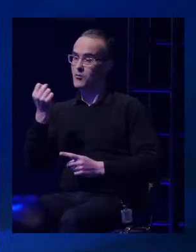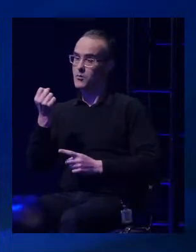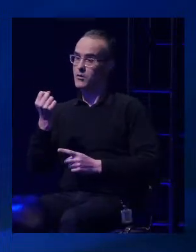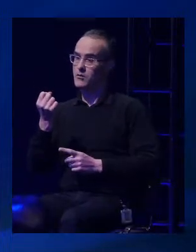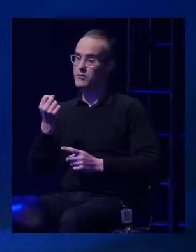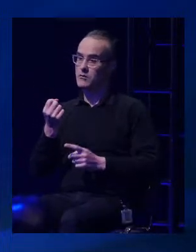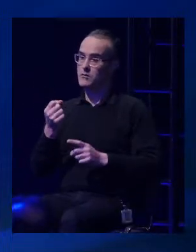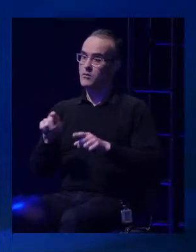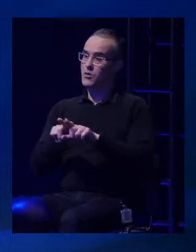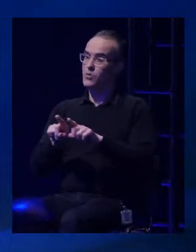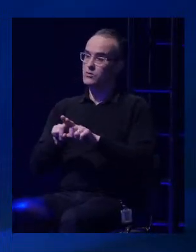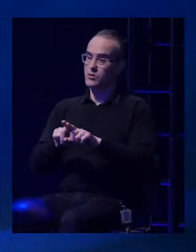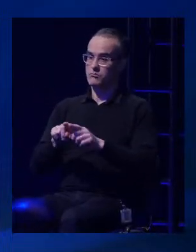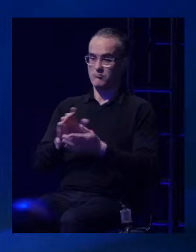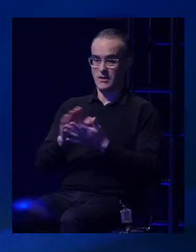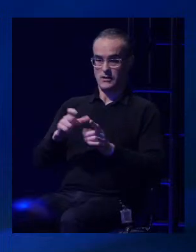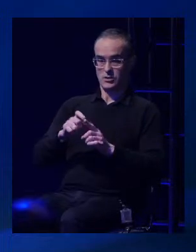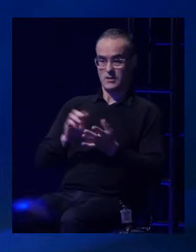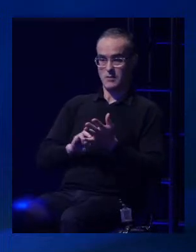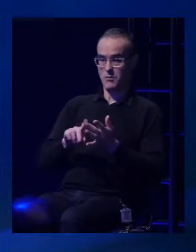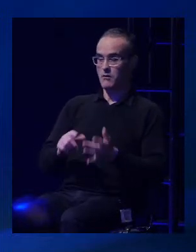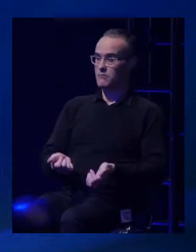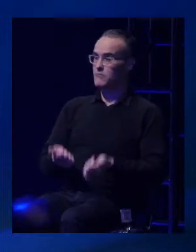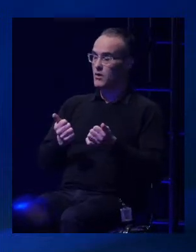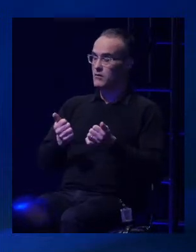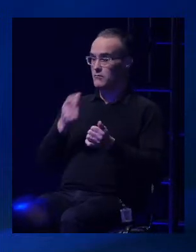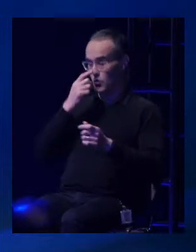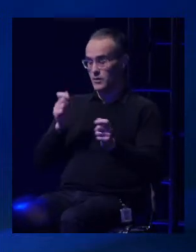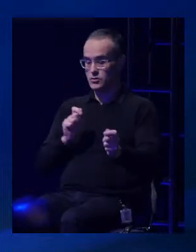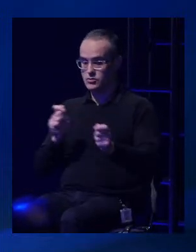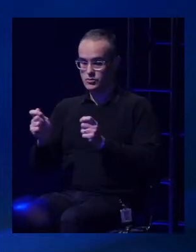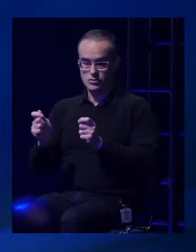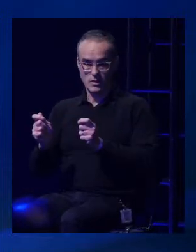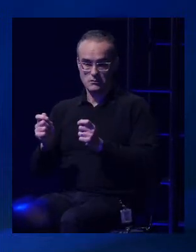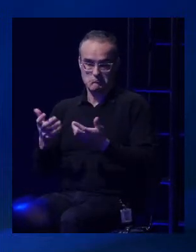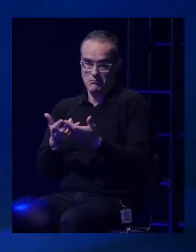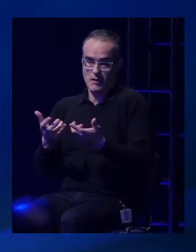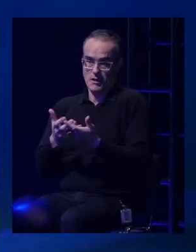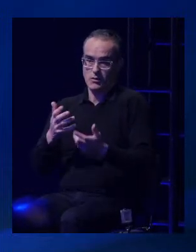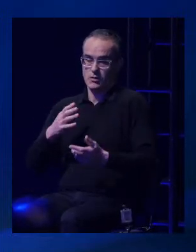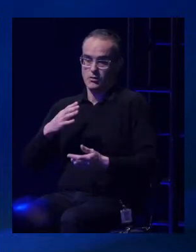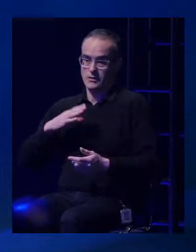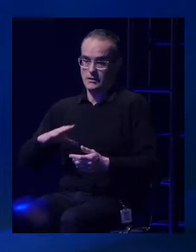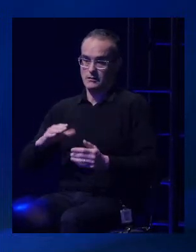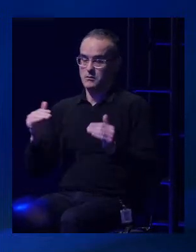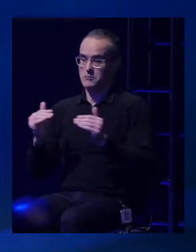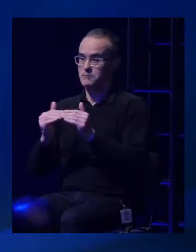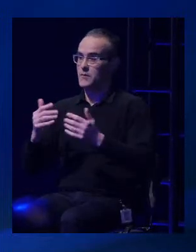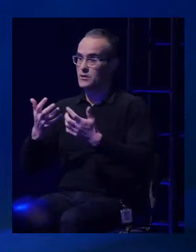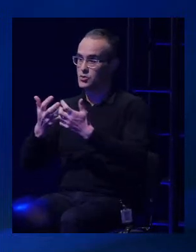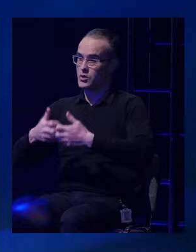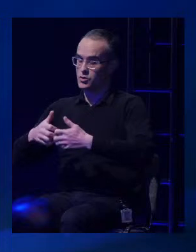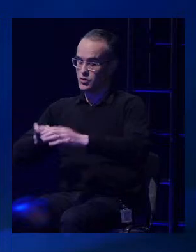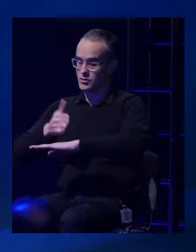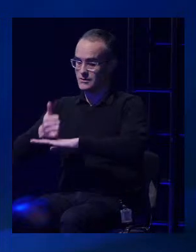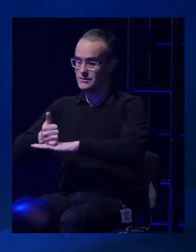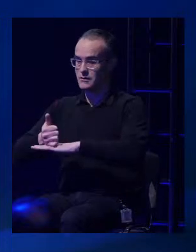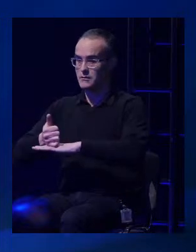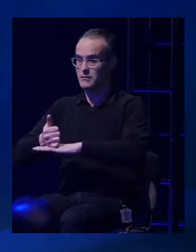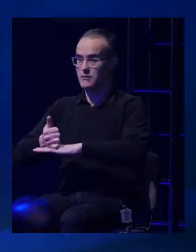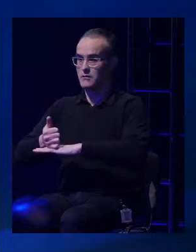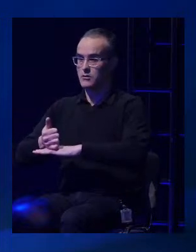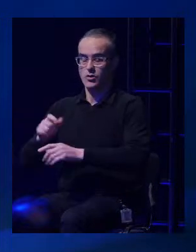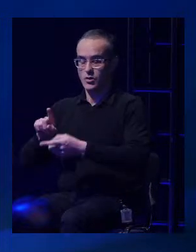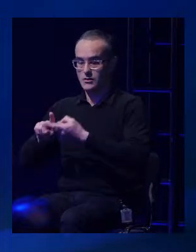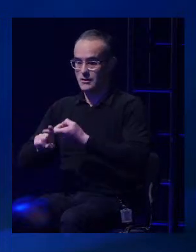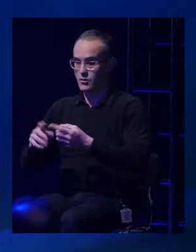down convert out the HDMI. You can change those as you see fit to suit the technology that you have on set. So you're not caught out with just a 4K